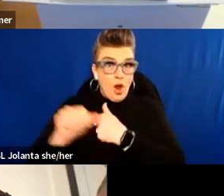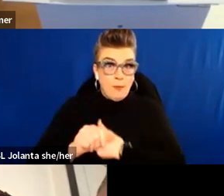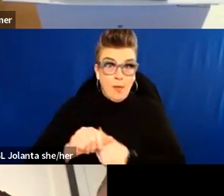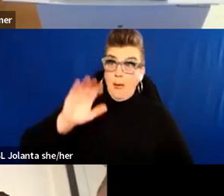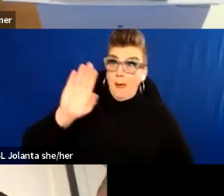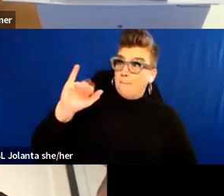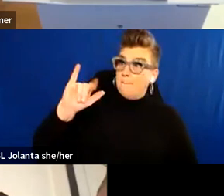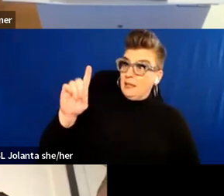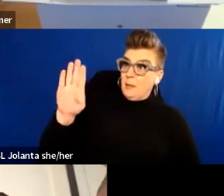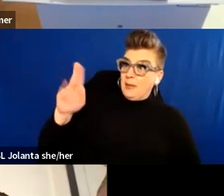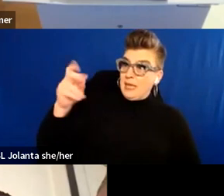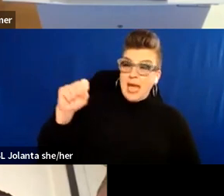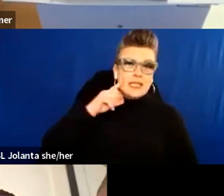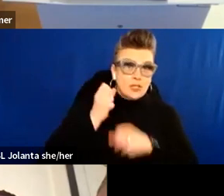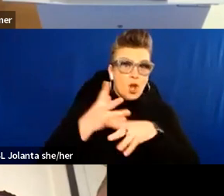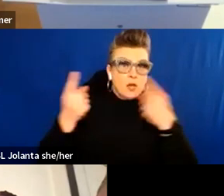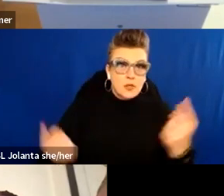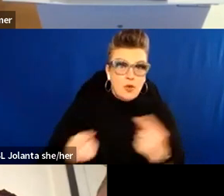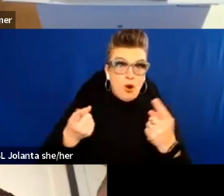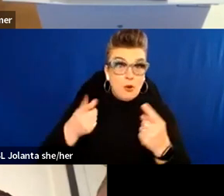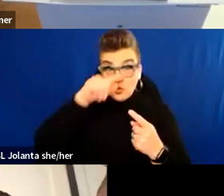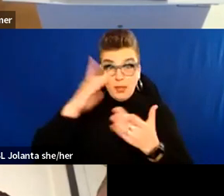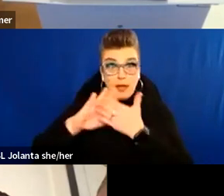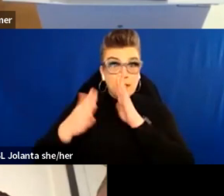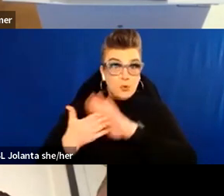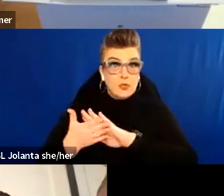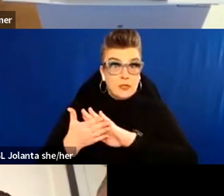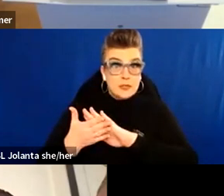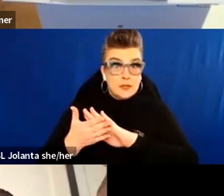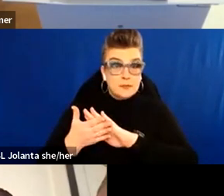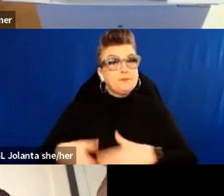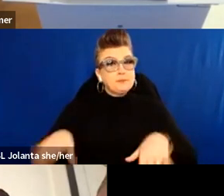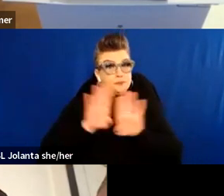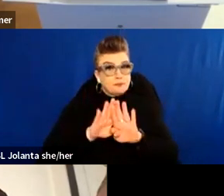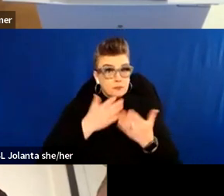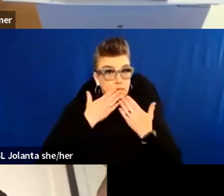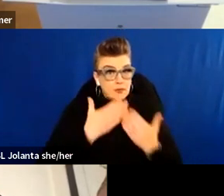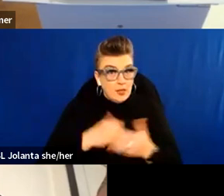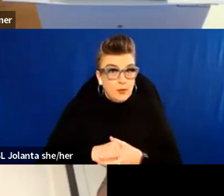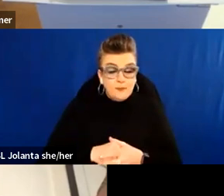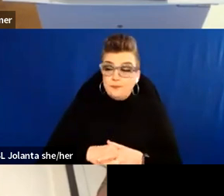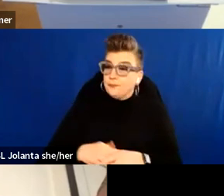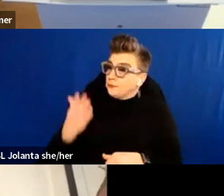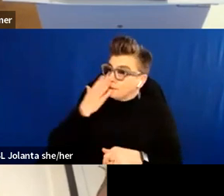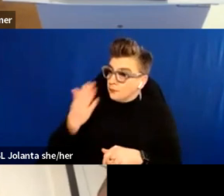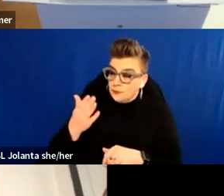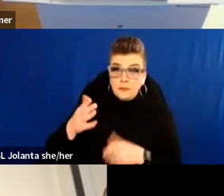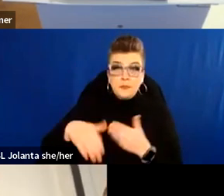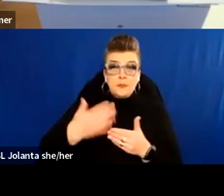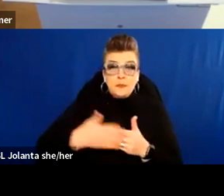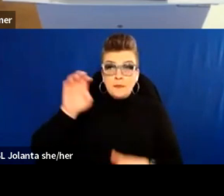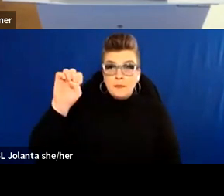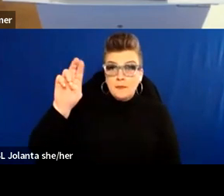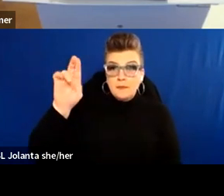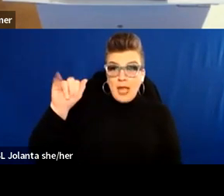communities thank you so much thank you our next speaker is aaron birmingham anado